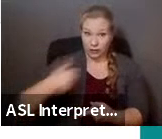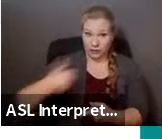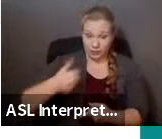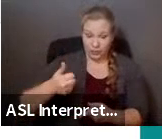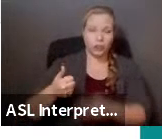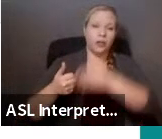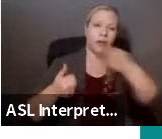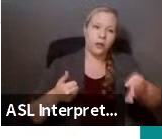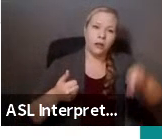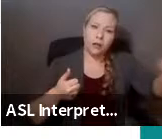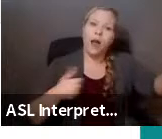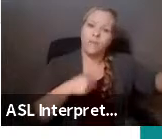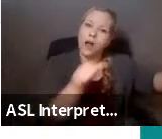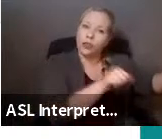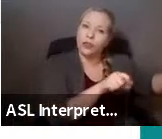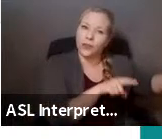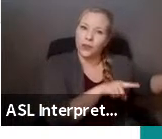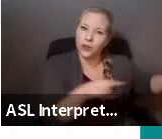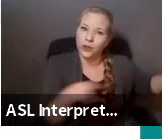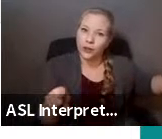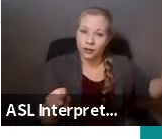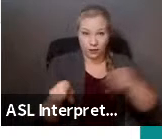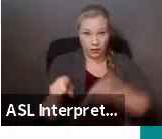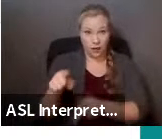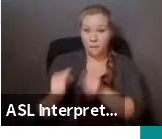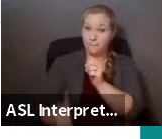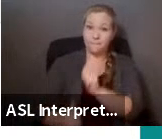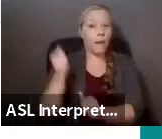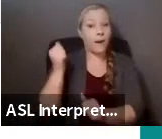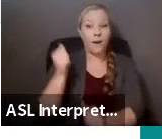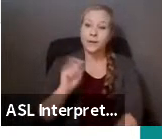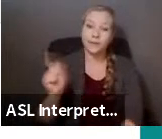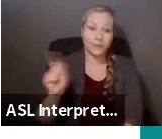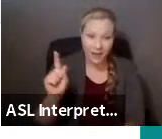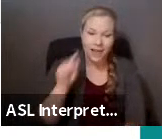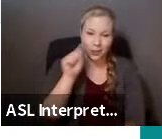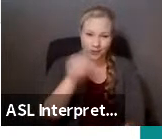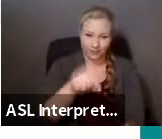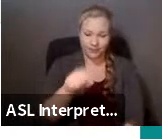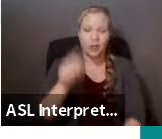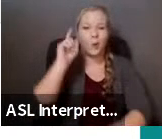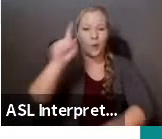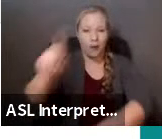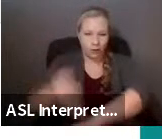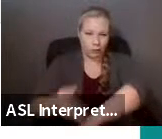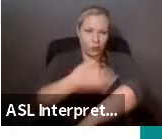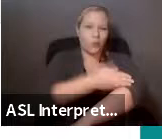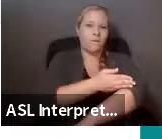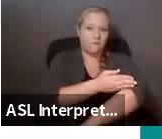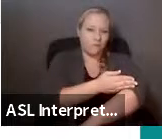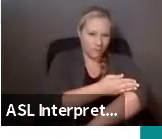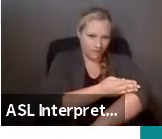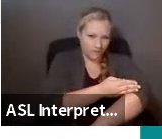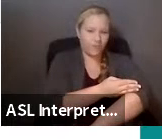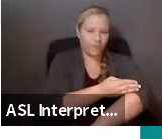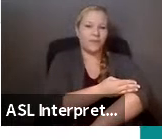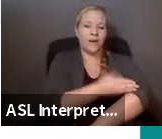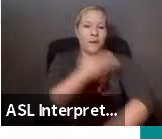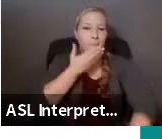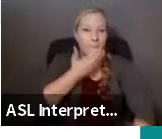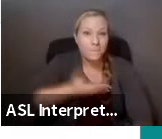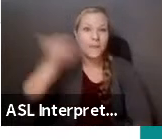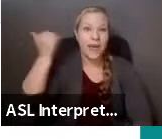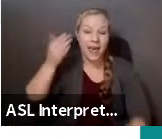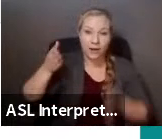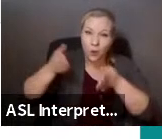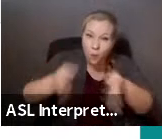outlined there, these are all of the places that will be improved to include better sidewalks, better